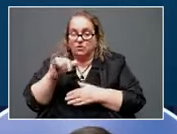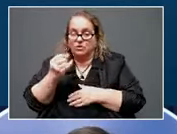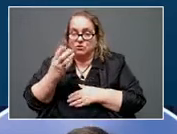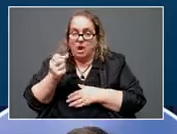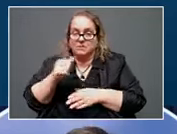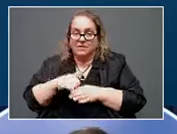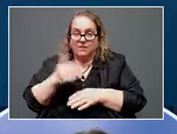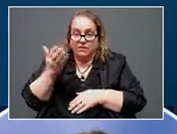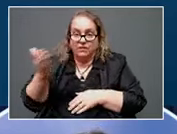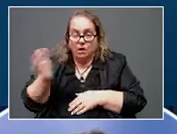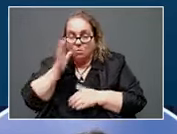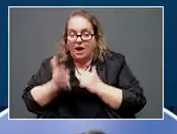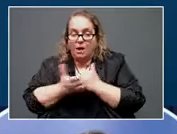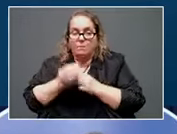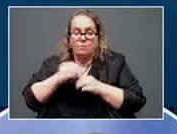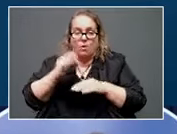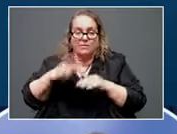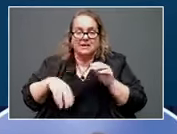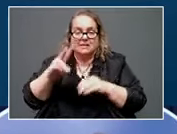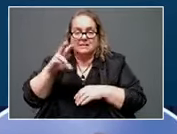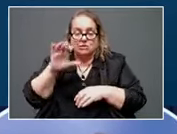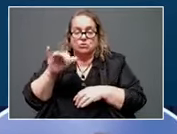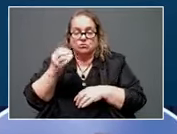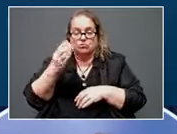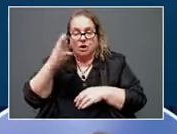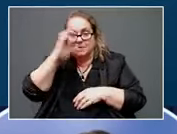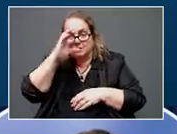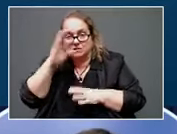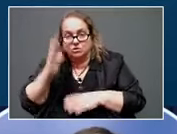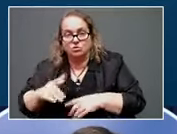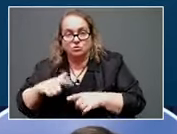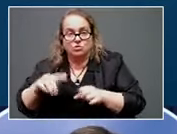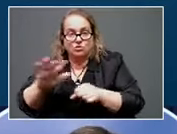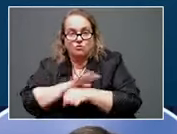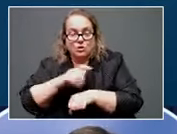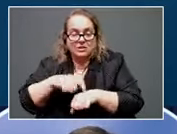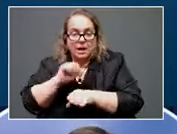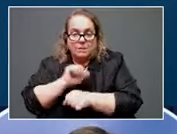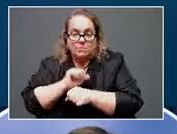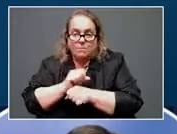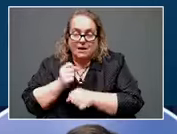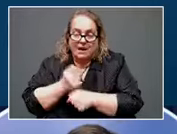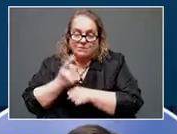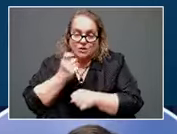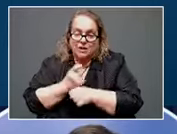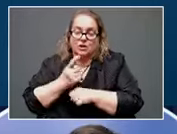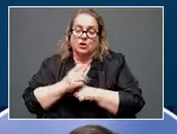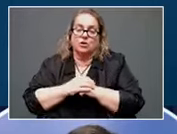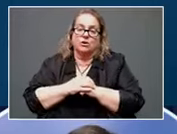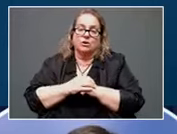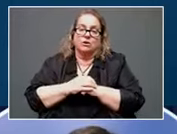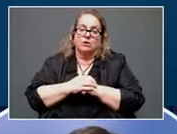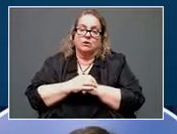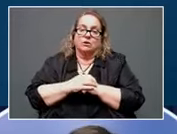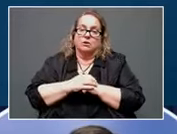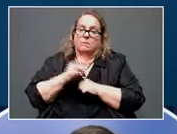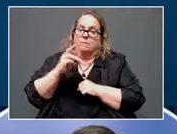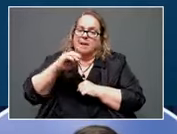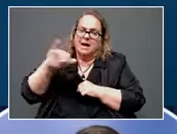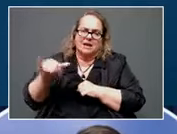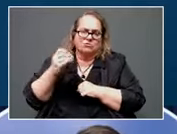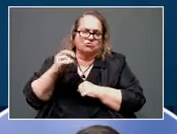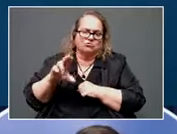more than 600 job seekers into full-time employment every year. Major leap, major step. When